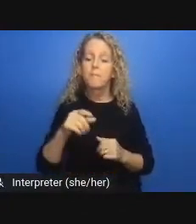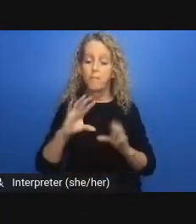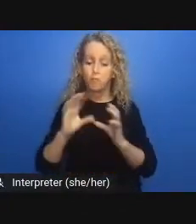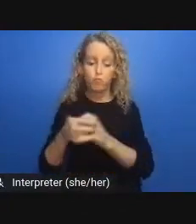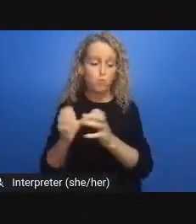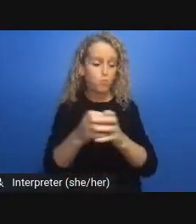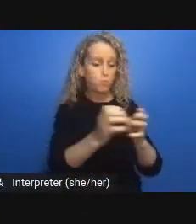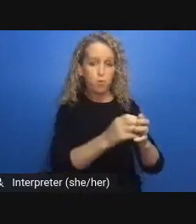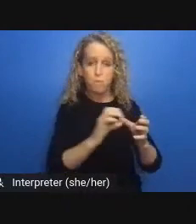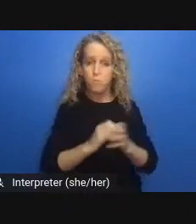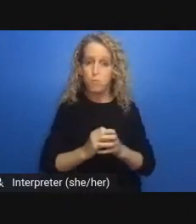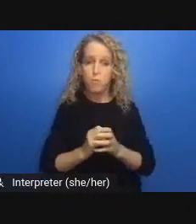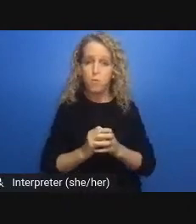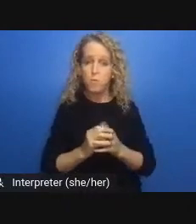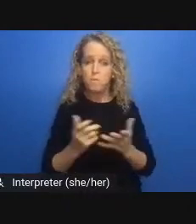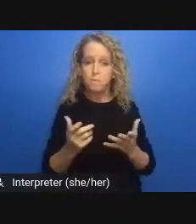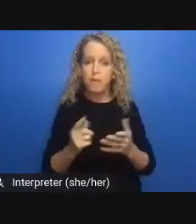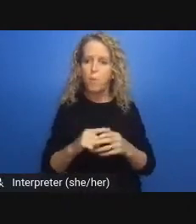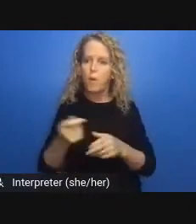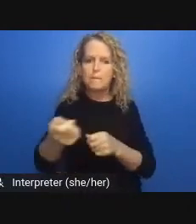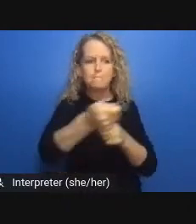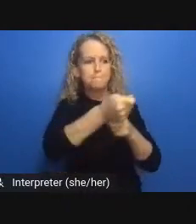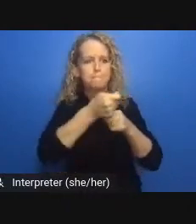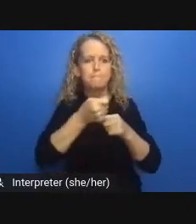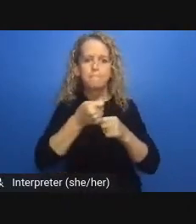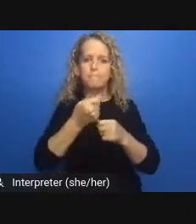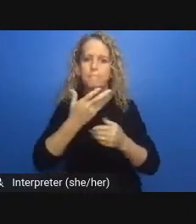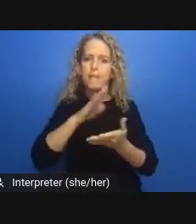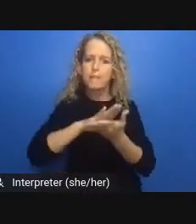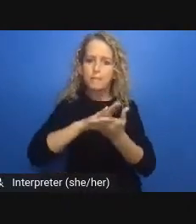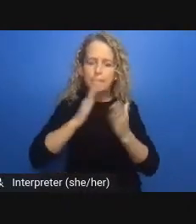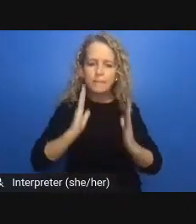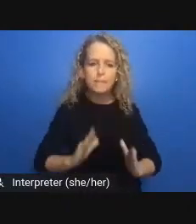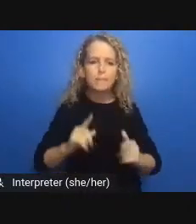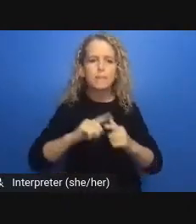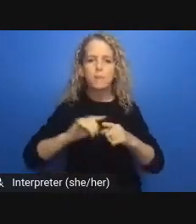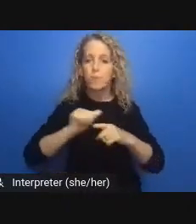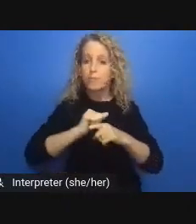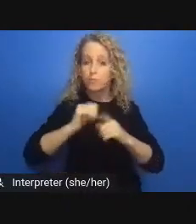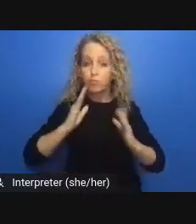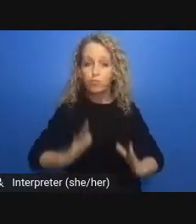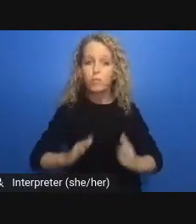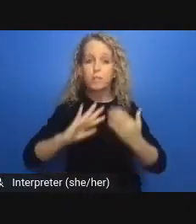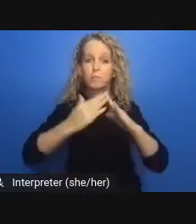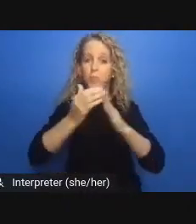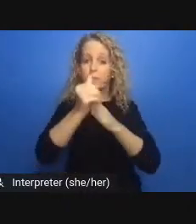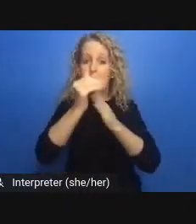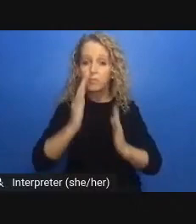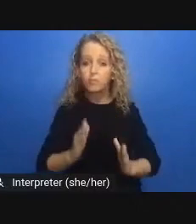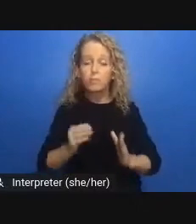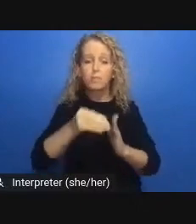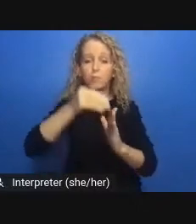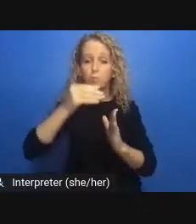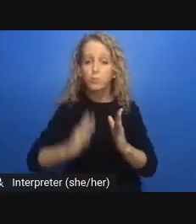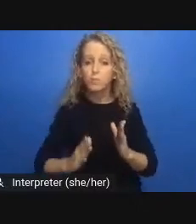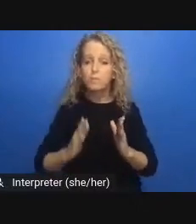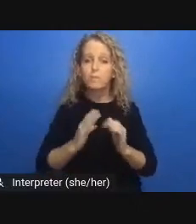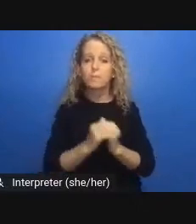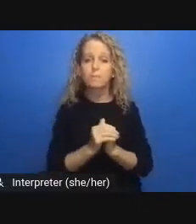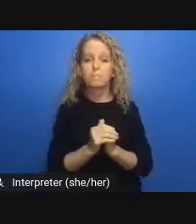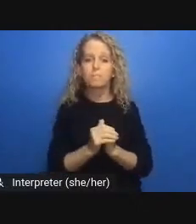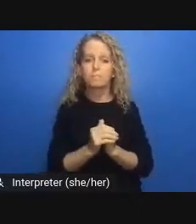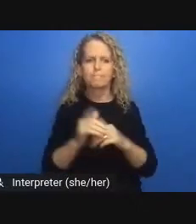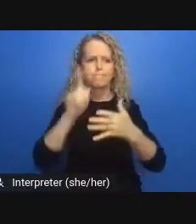is we've brought together academics and practitioners and community leaders and students and, you know, lots of